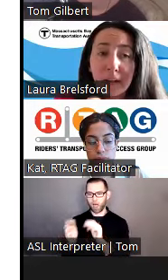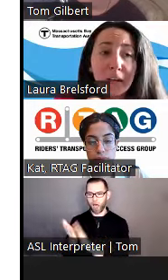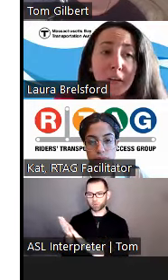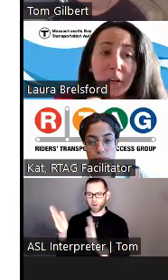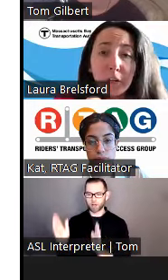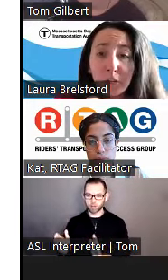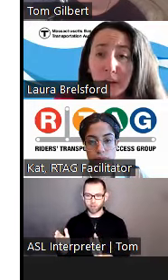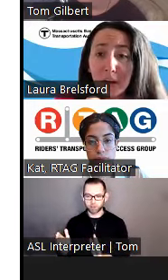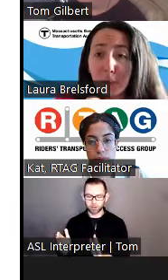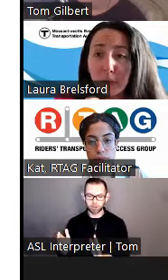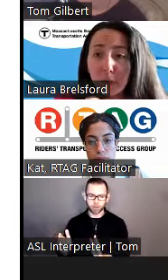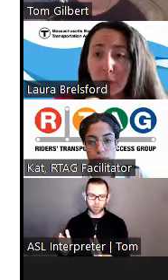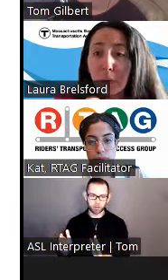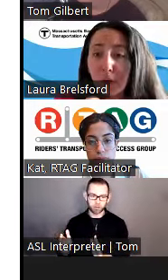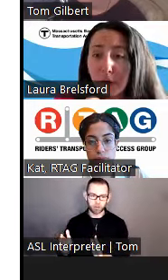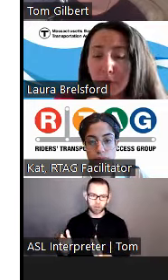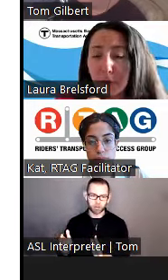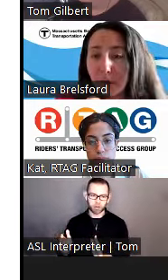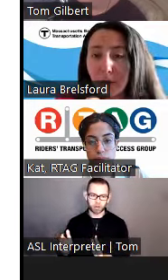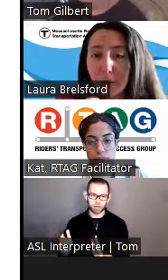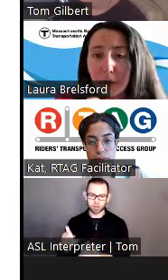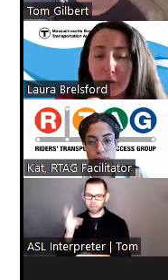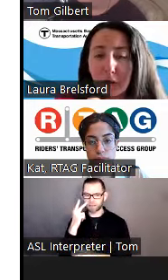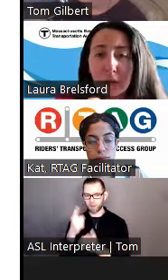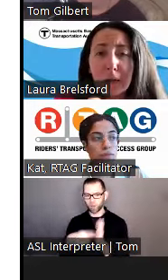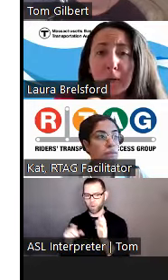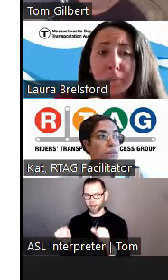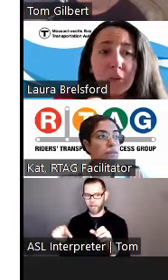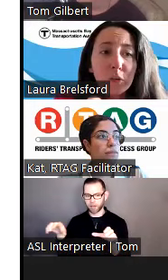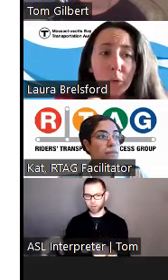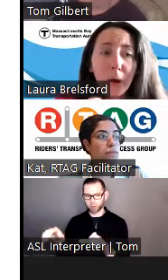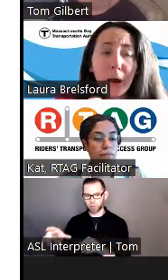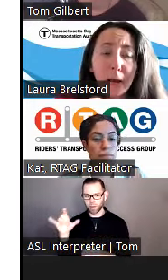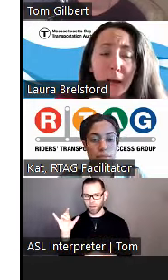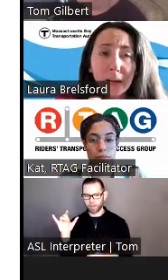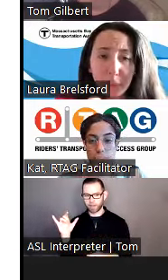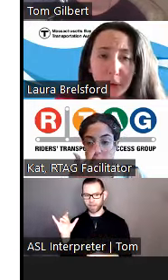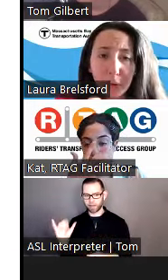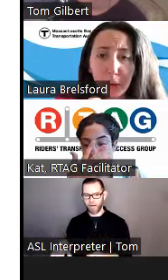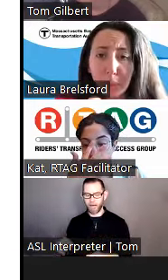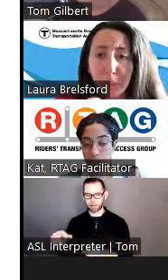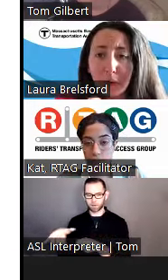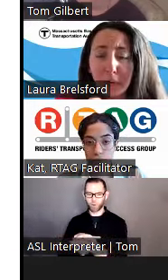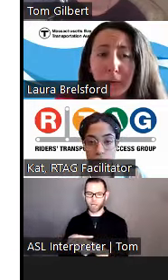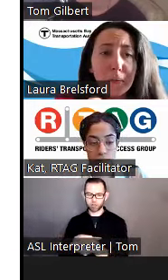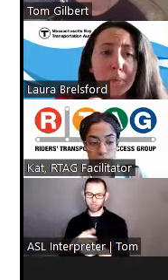garden to find out what we're able to do at that location. So I give you my word that we will